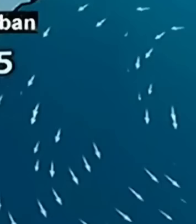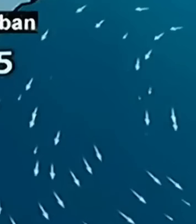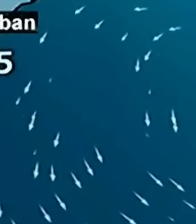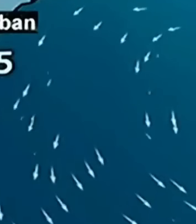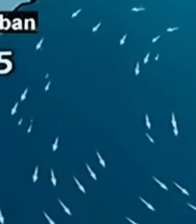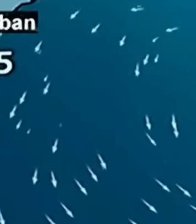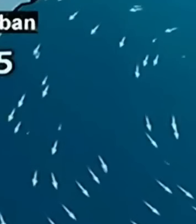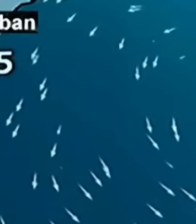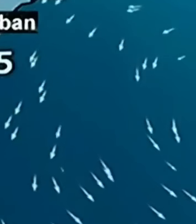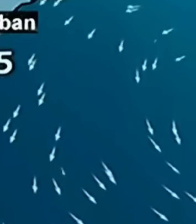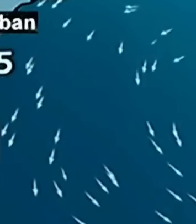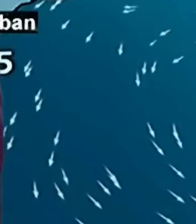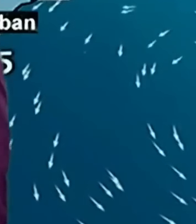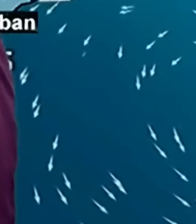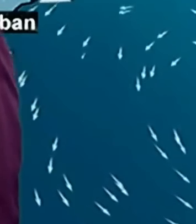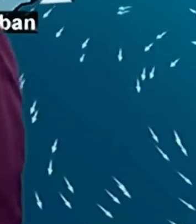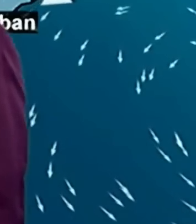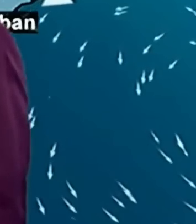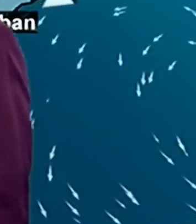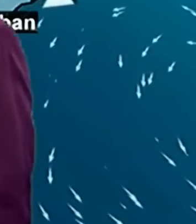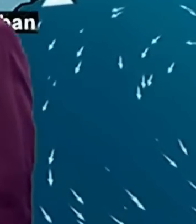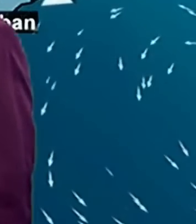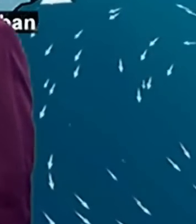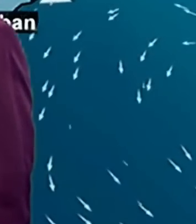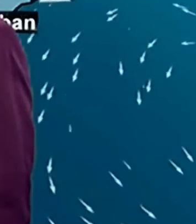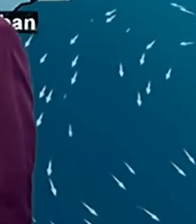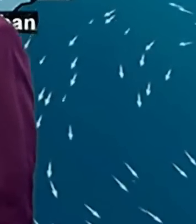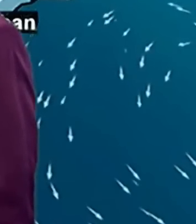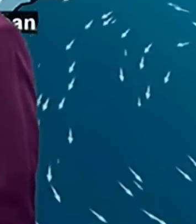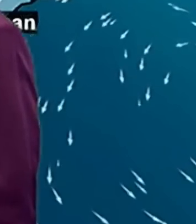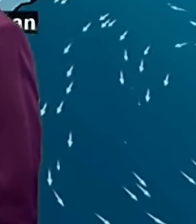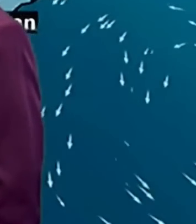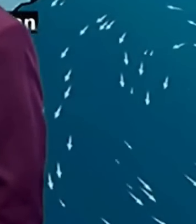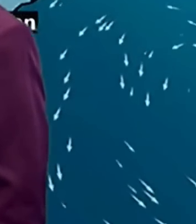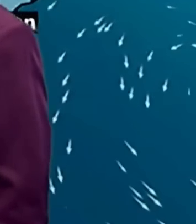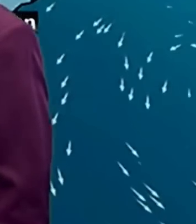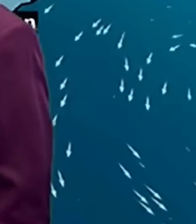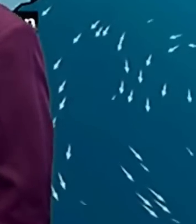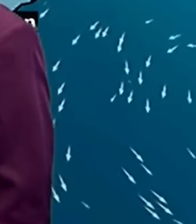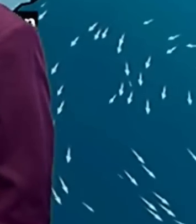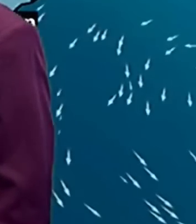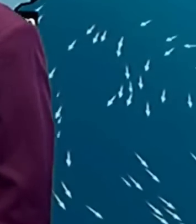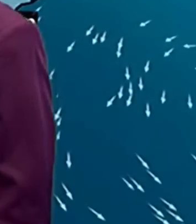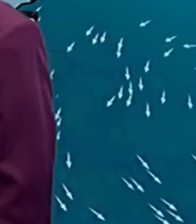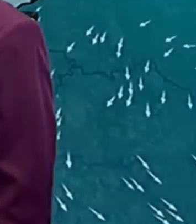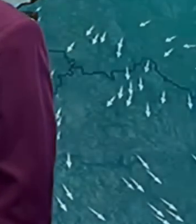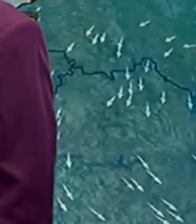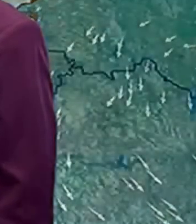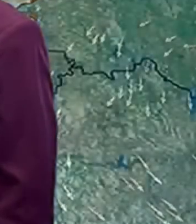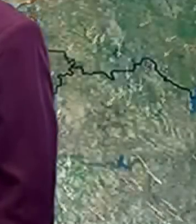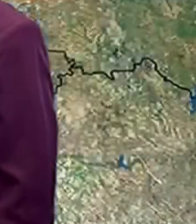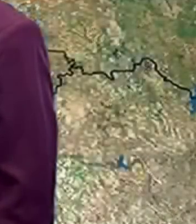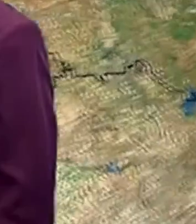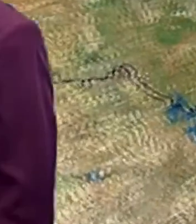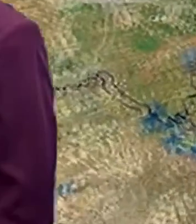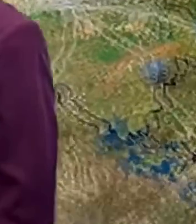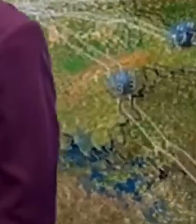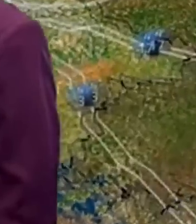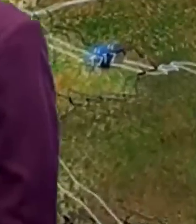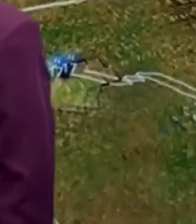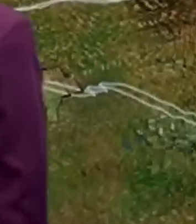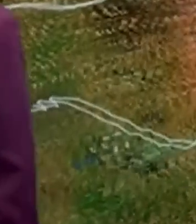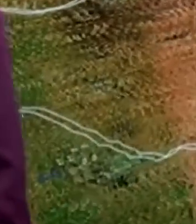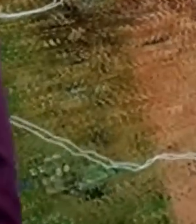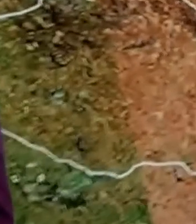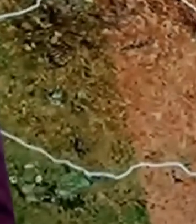kgona ga la tša marutha dipula a ka re tše ka dikarolong tšeo di lego ka Kapa Leboa ga botse nena fela ka dikarolong tšeo ge re go dikgara temperature ra thoma ga